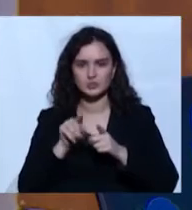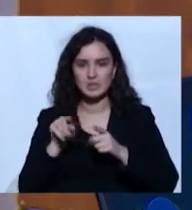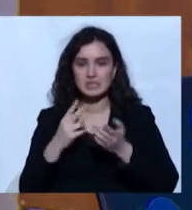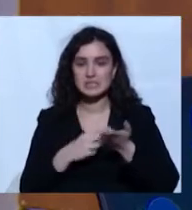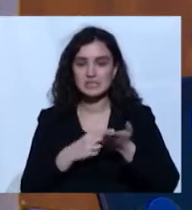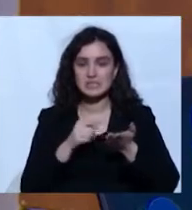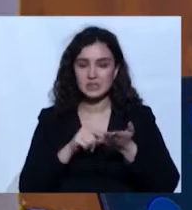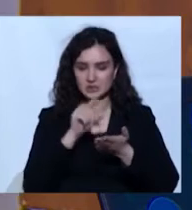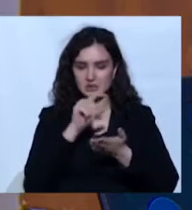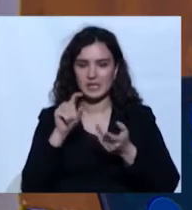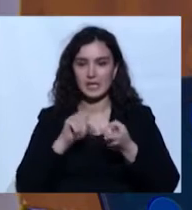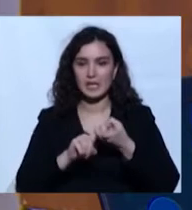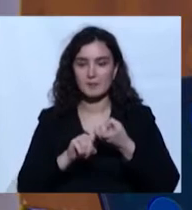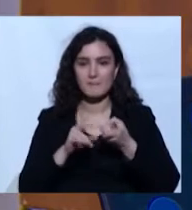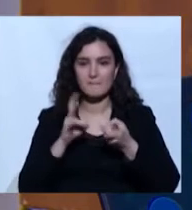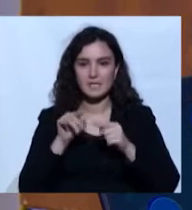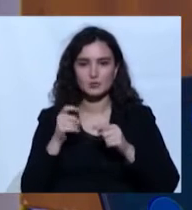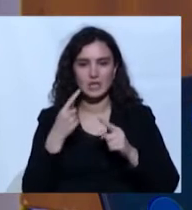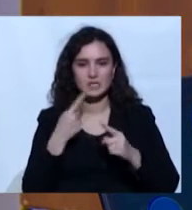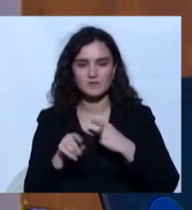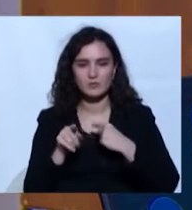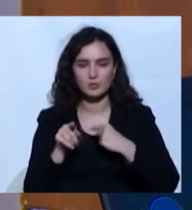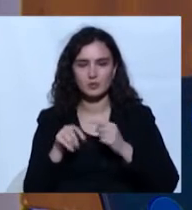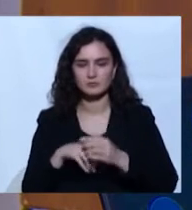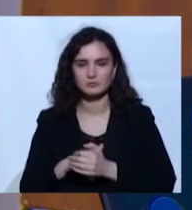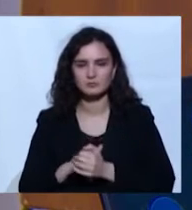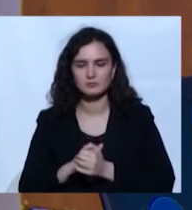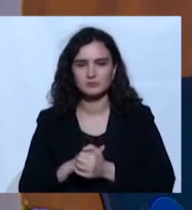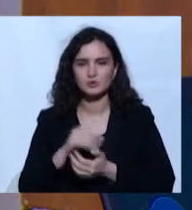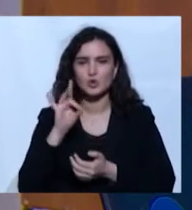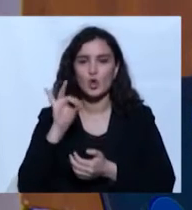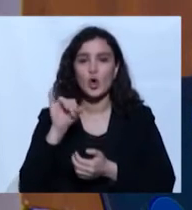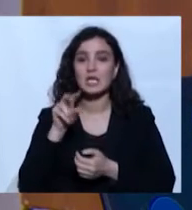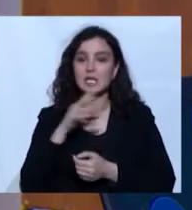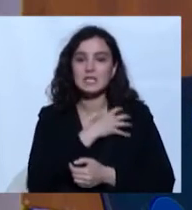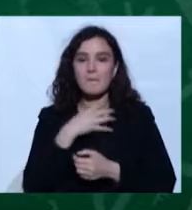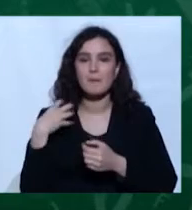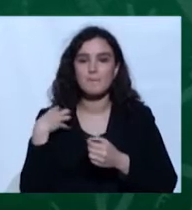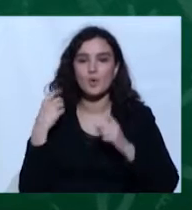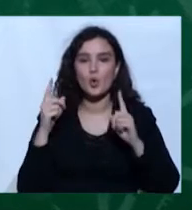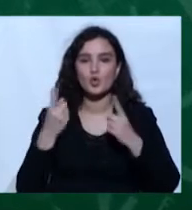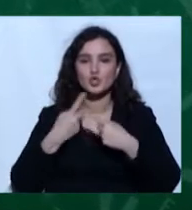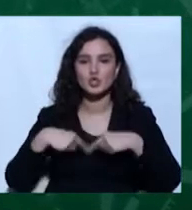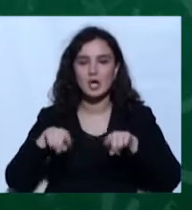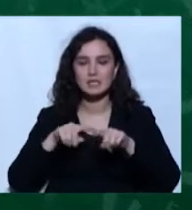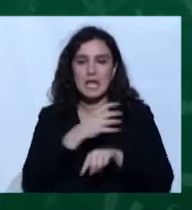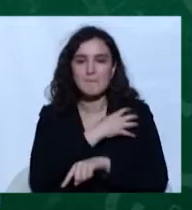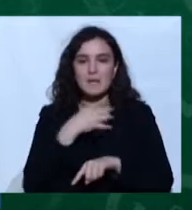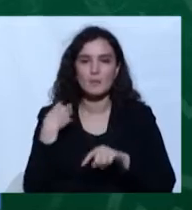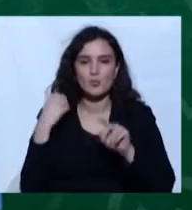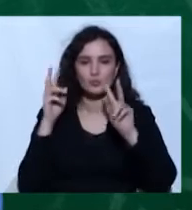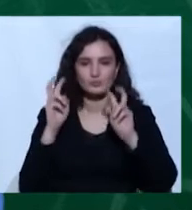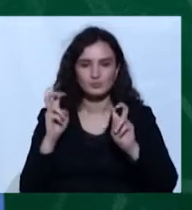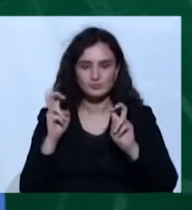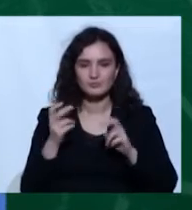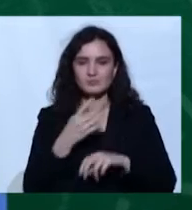it is also connected to the book title, but in a slightly different way. So a royal is a person that rules a